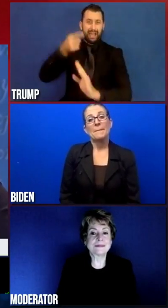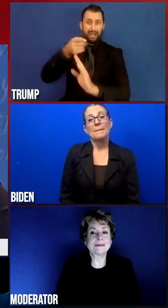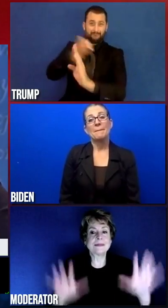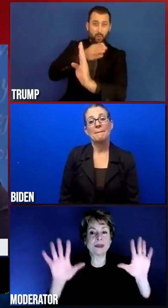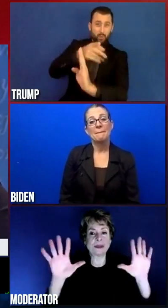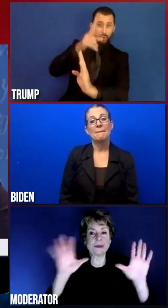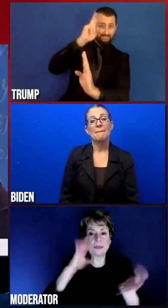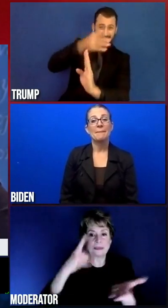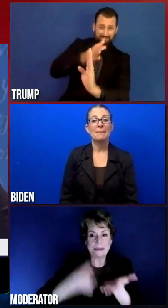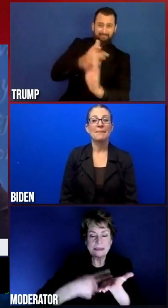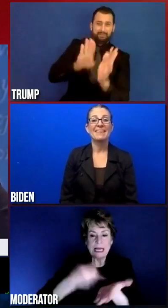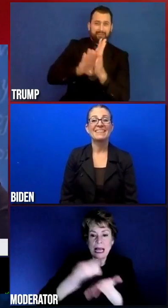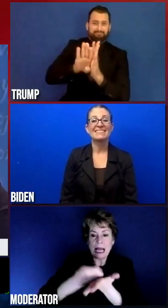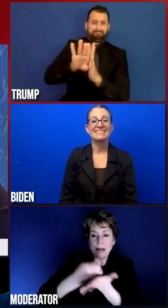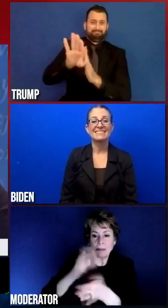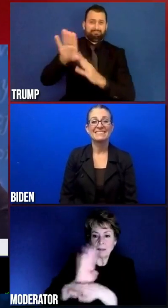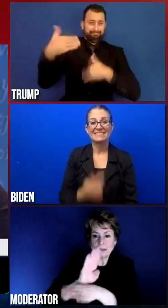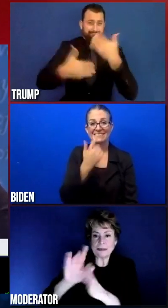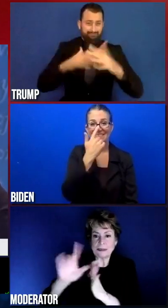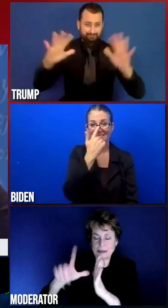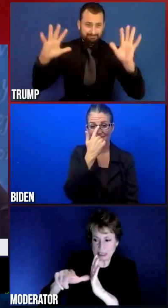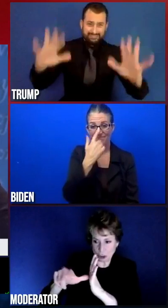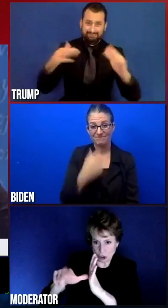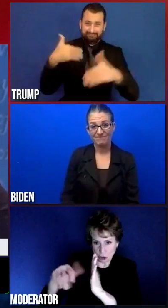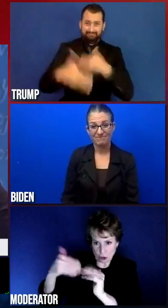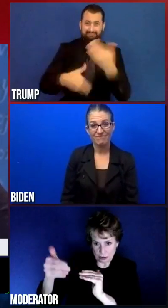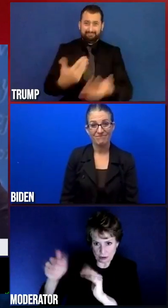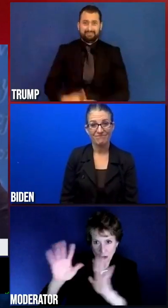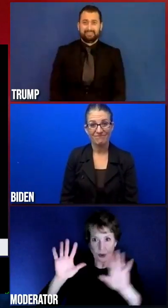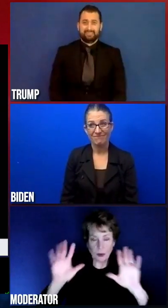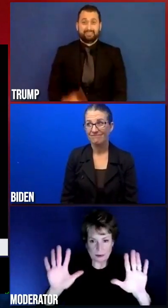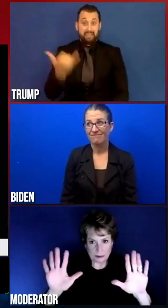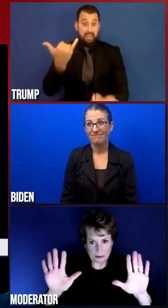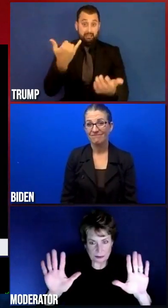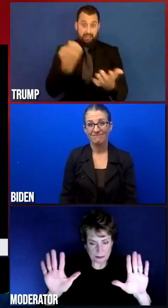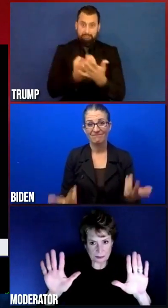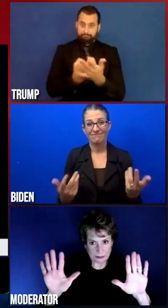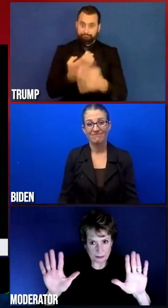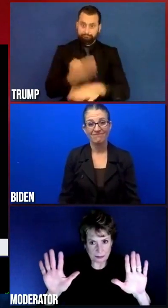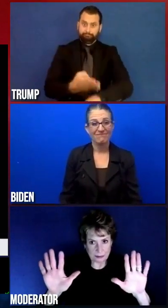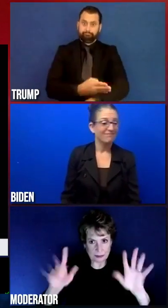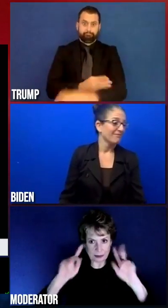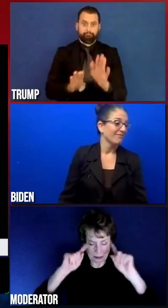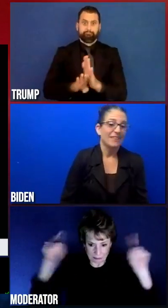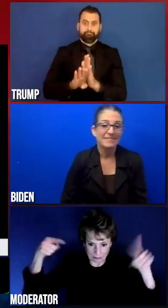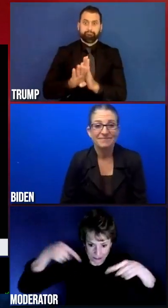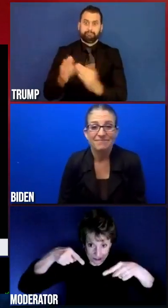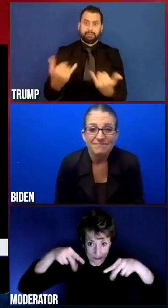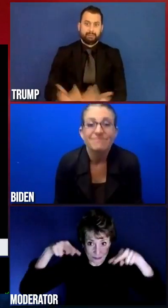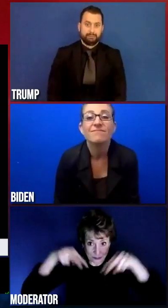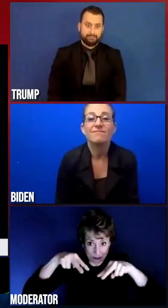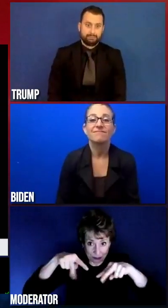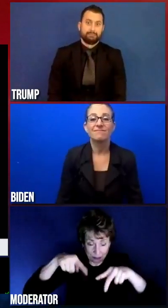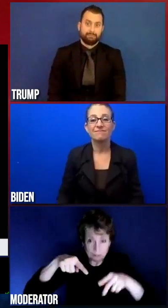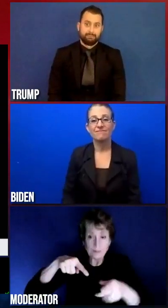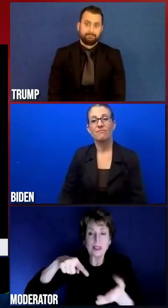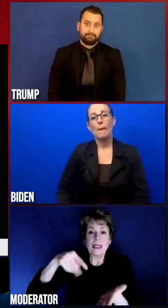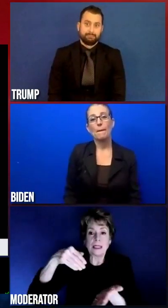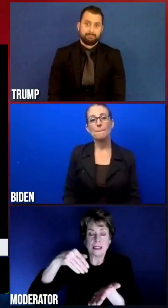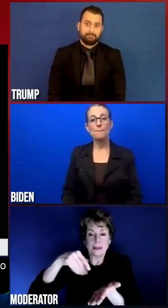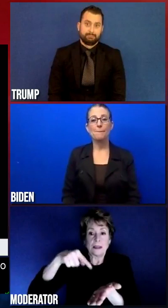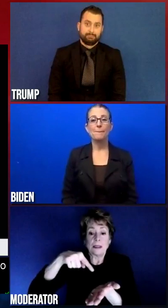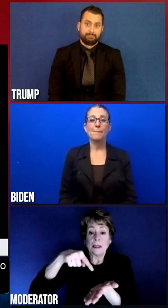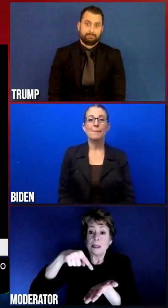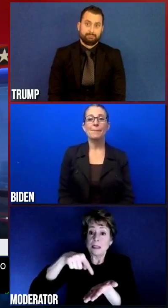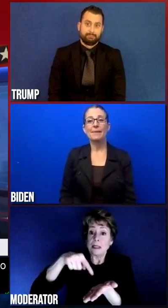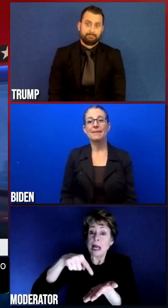going up fast. Okay. Look forward to talking. When it comes to how the virus has been handled so far, the two of you have taken very different approaches,